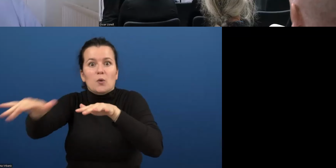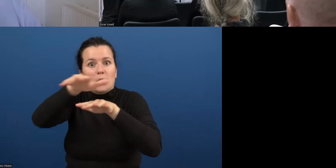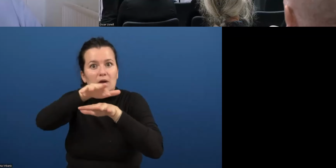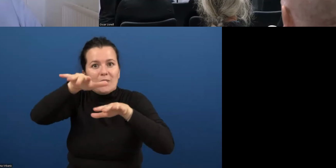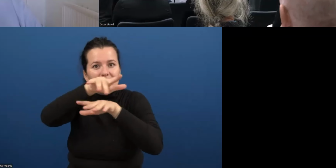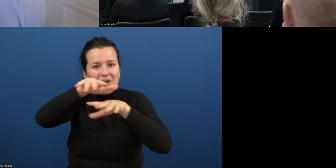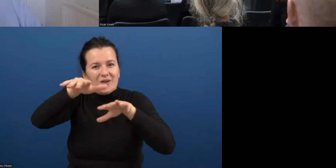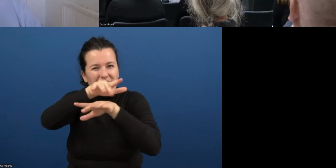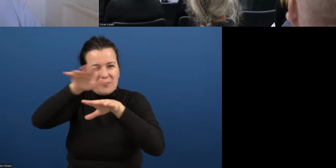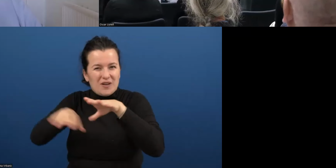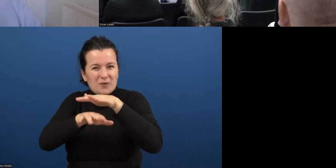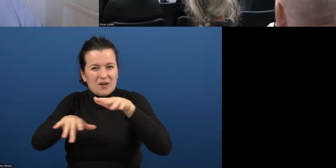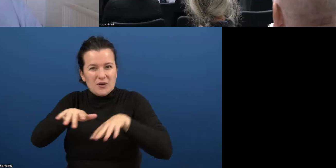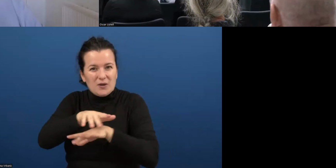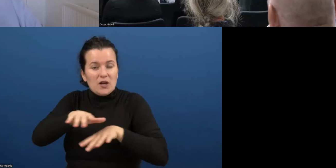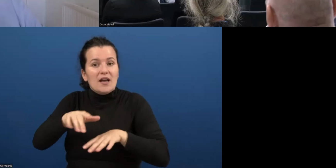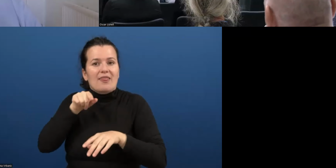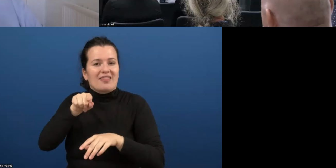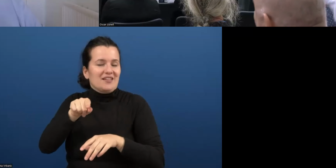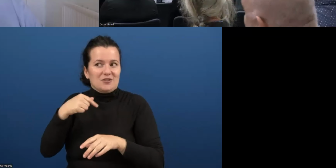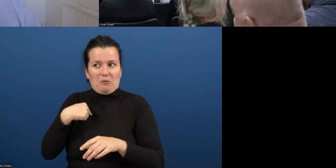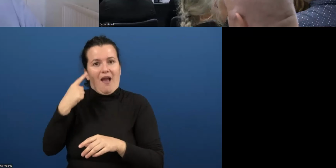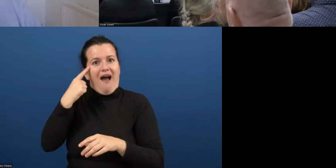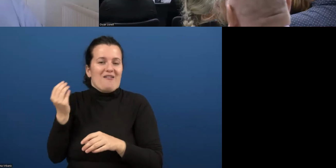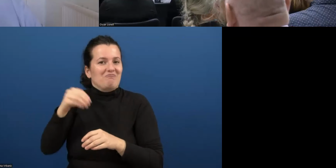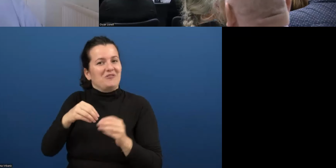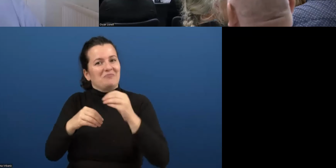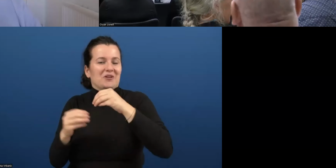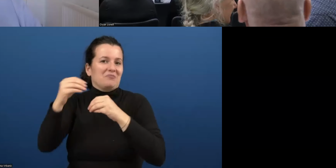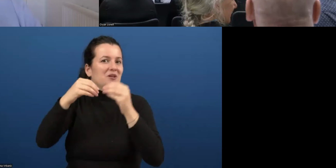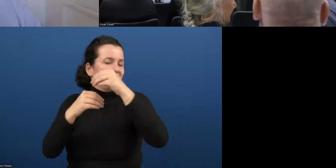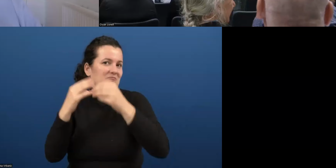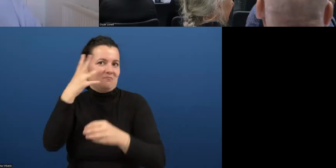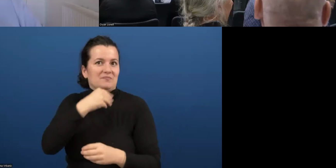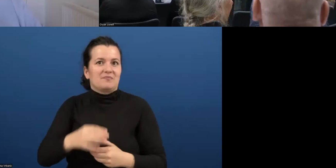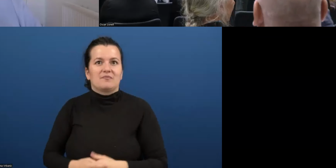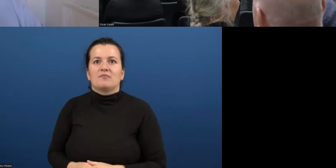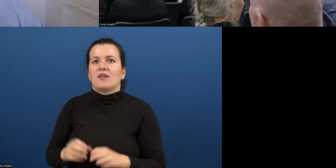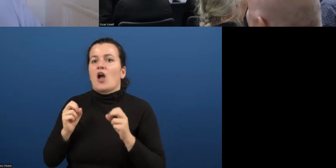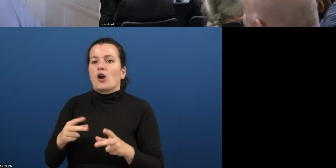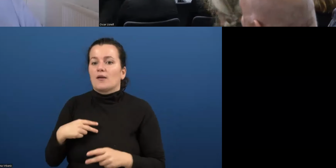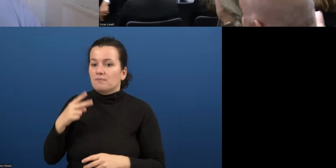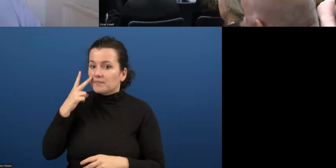then, Nasreen. I know there are other things coming. Yeah, sorry, there is a... Is it time for a last question?